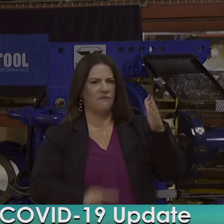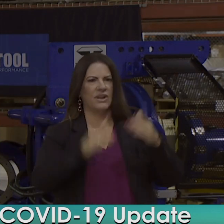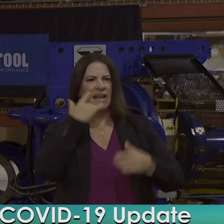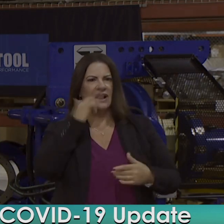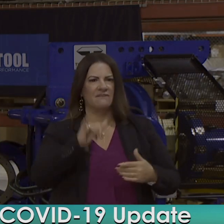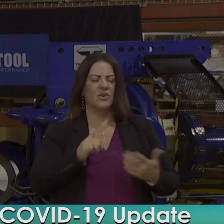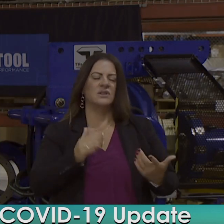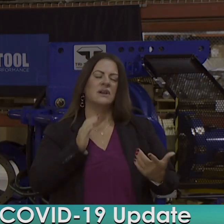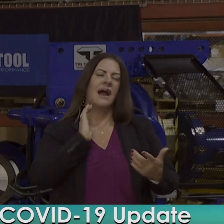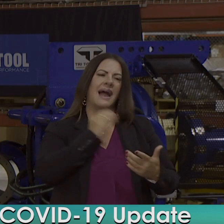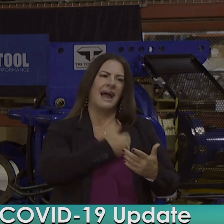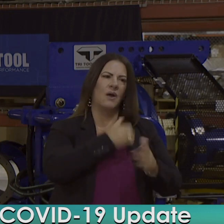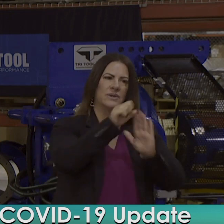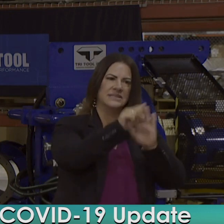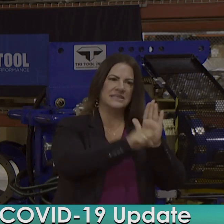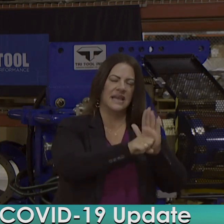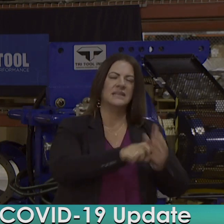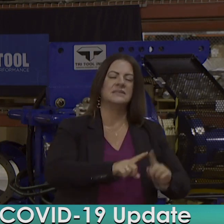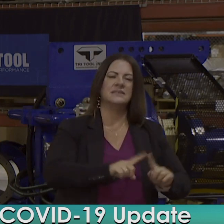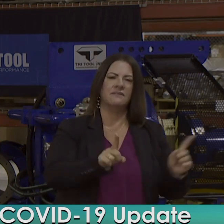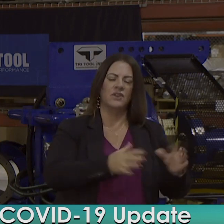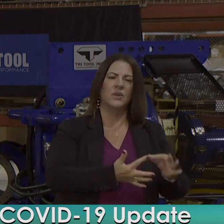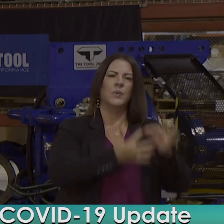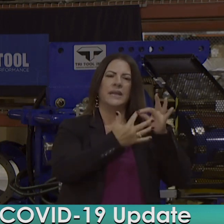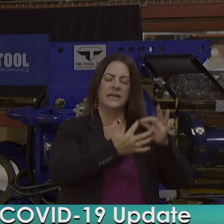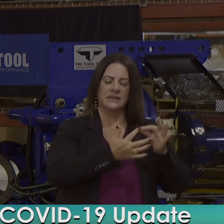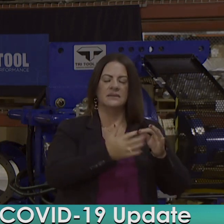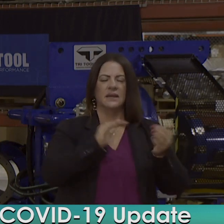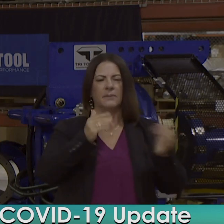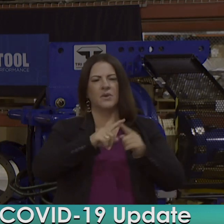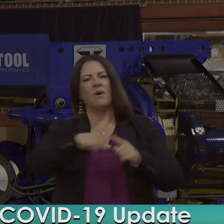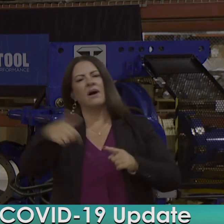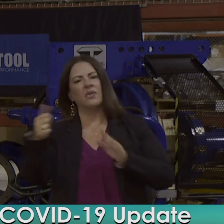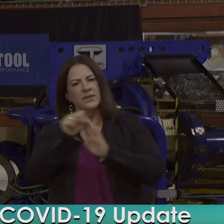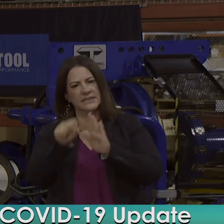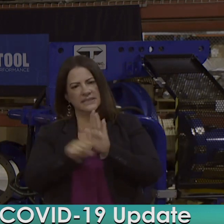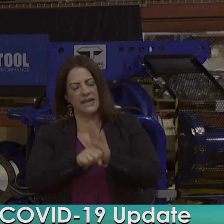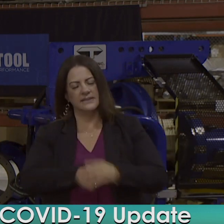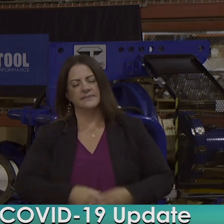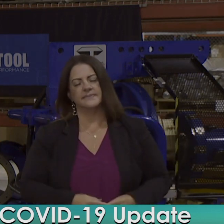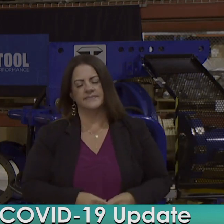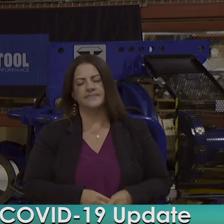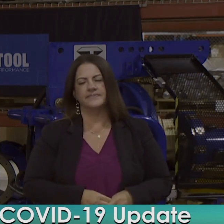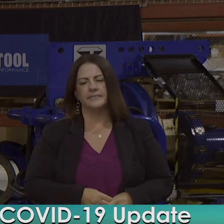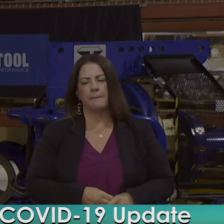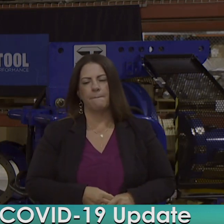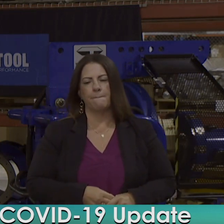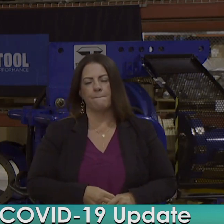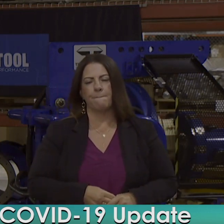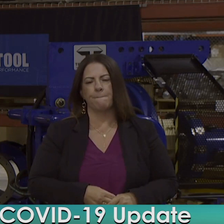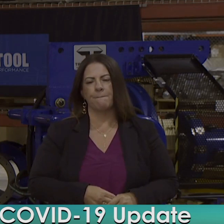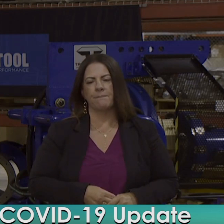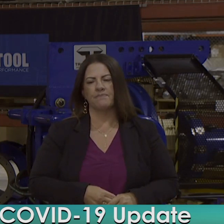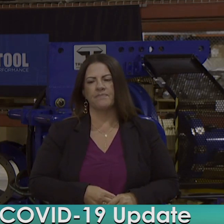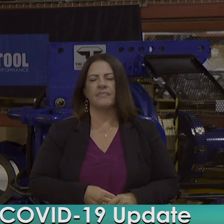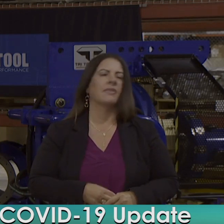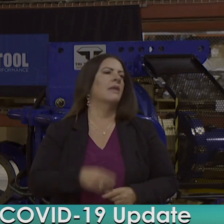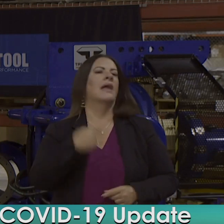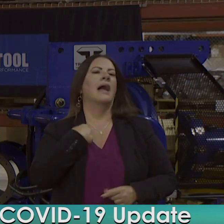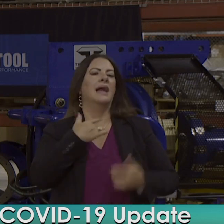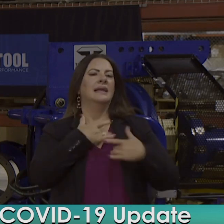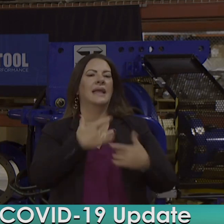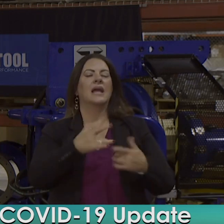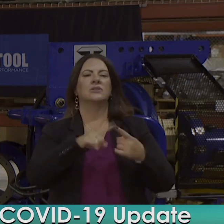from other parts of this state. So when I begin these presentations, as I've done today, I talk in the aggregate.